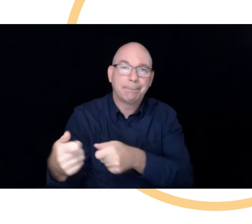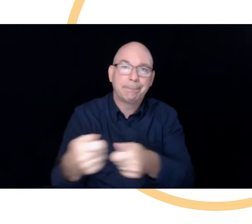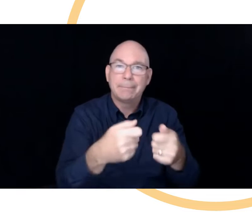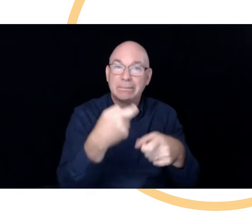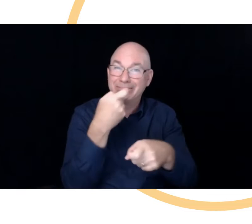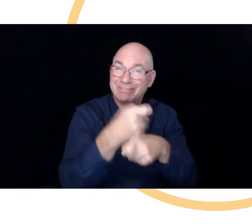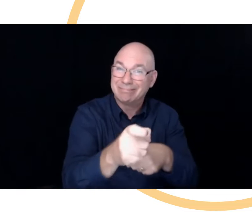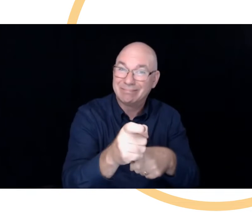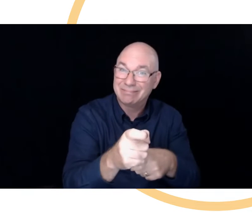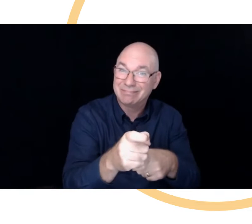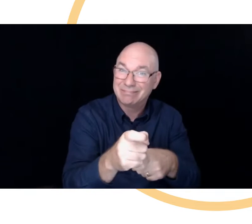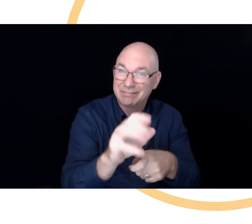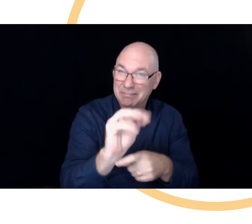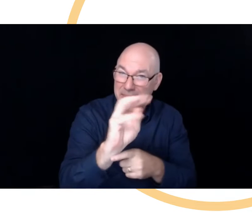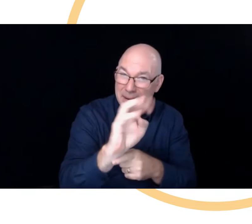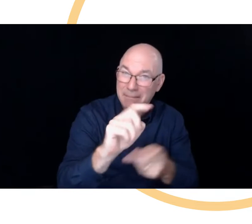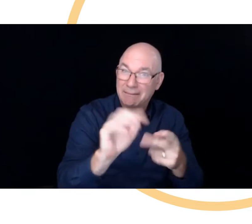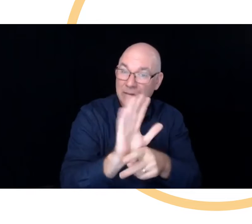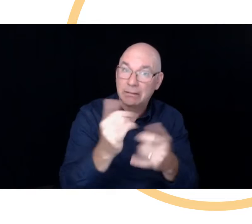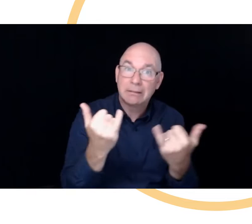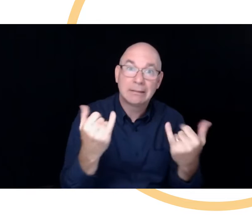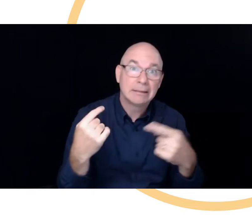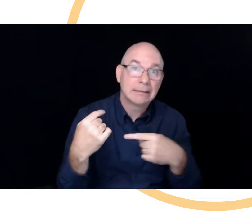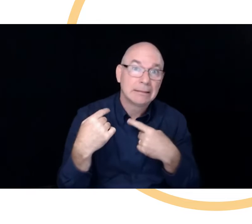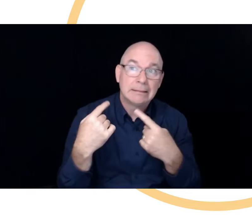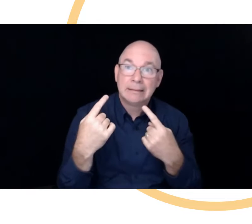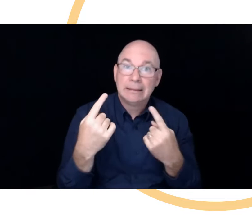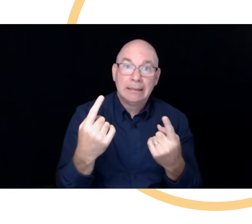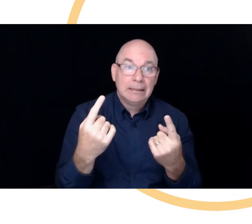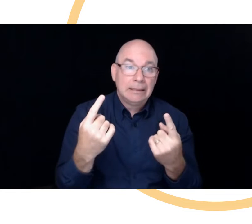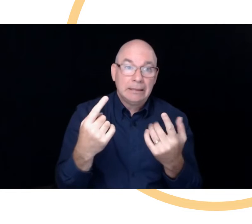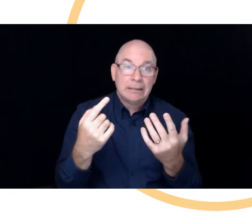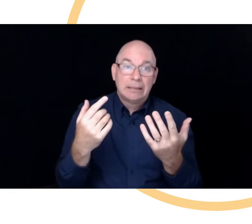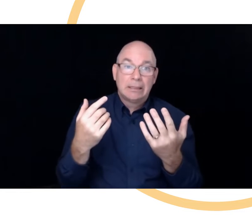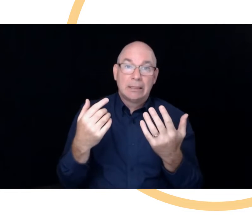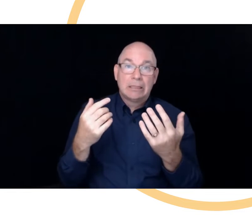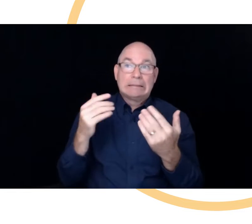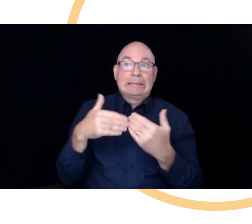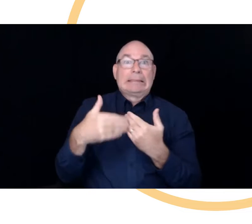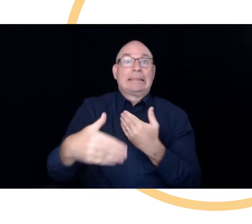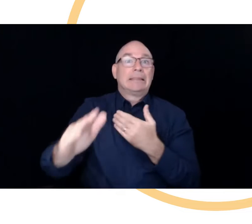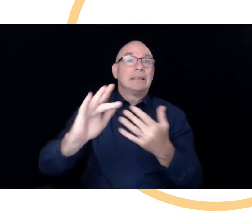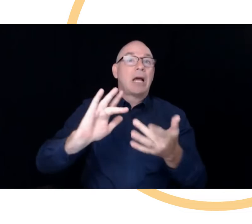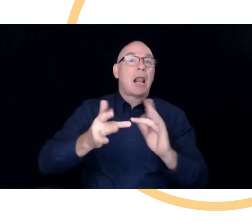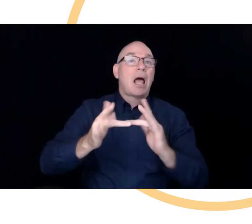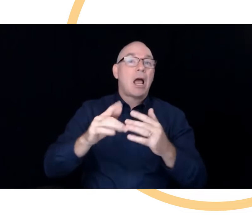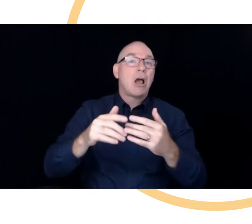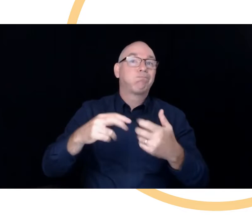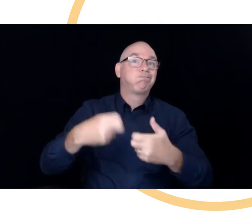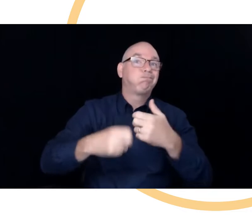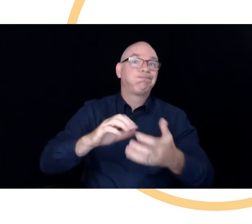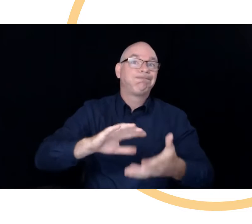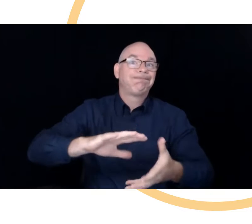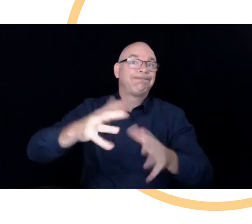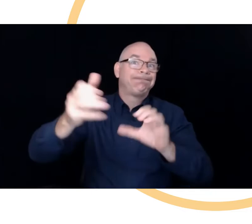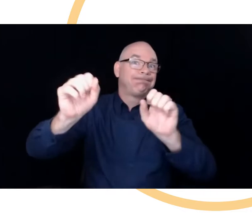fact becoming increasingly difficult to estimate the kind of trouble that awaits us online. Hence, my project